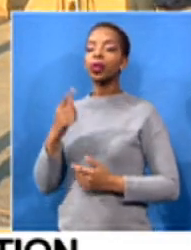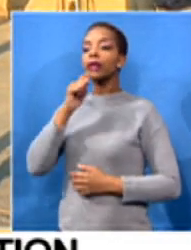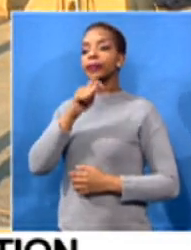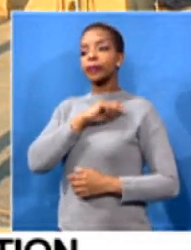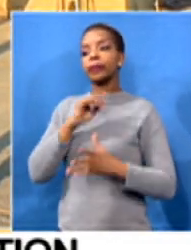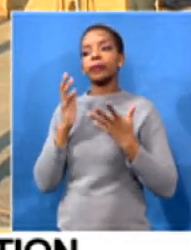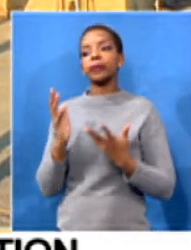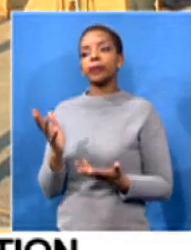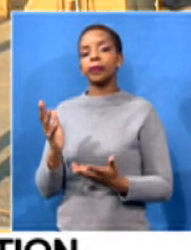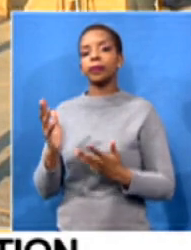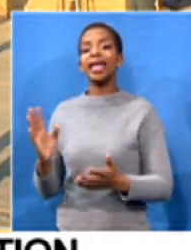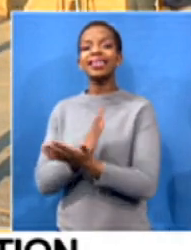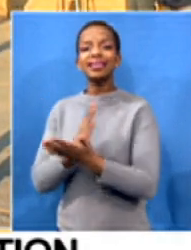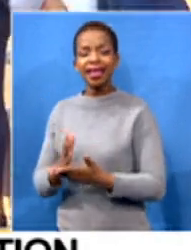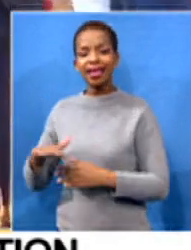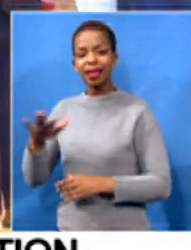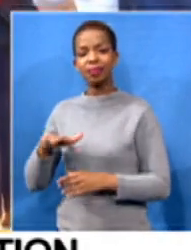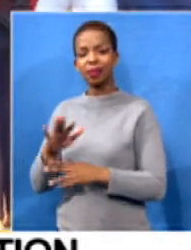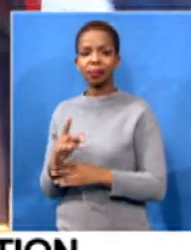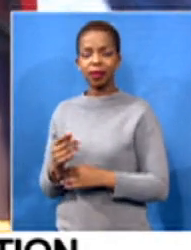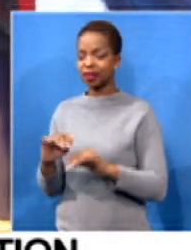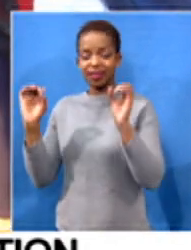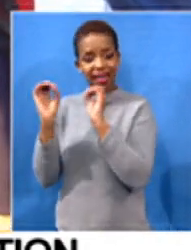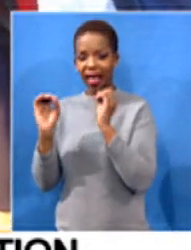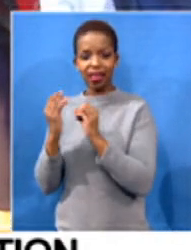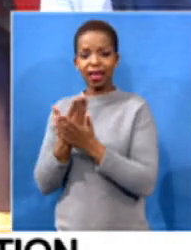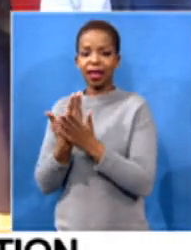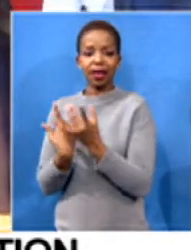in some instances, there's very little to nothing that we can do.